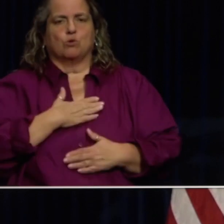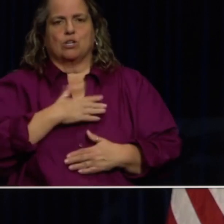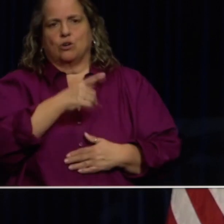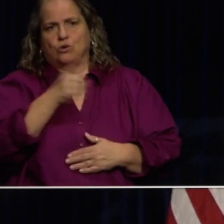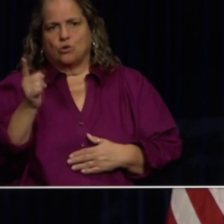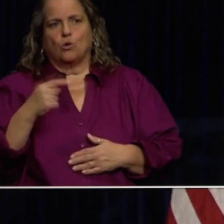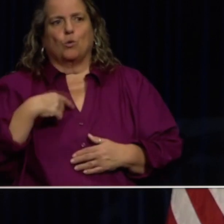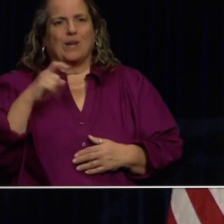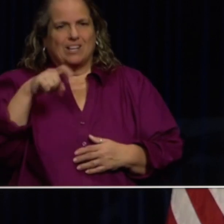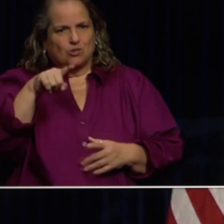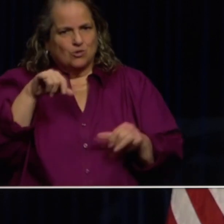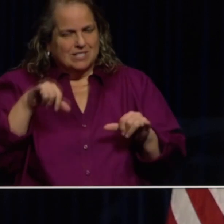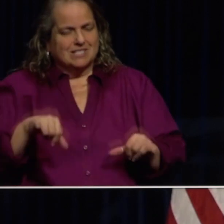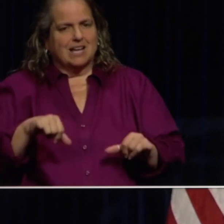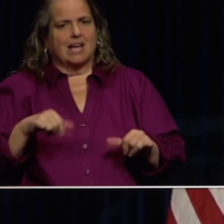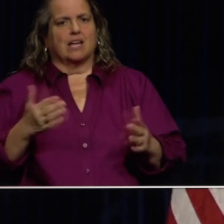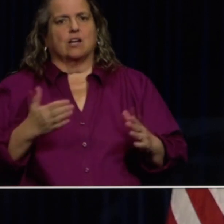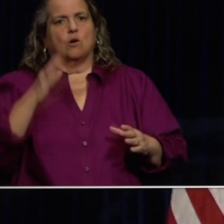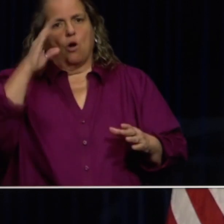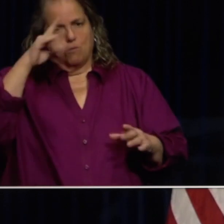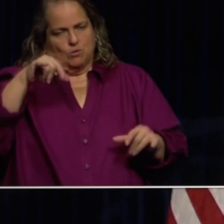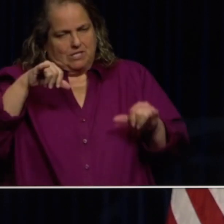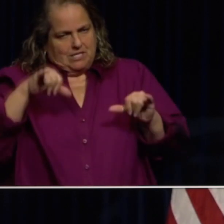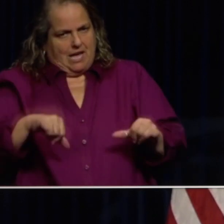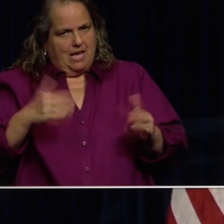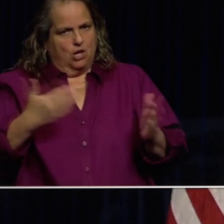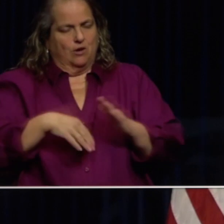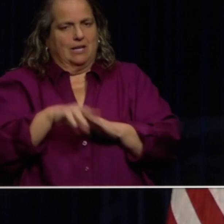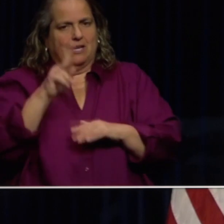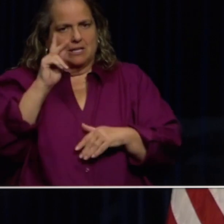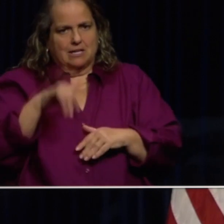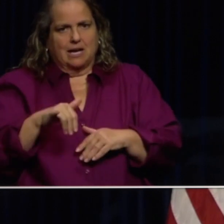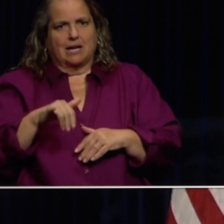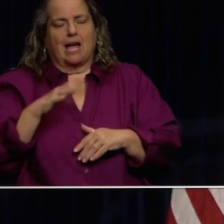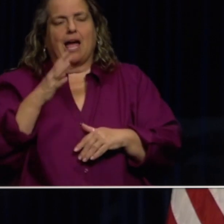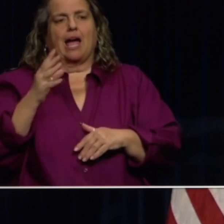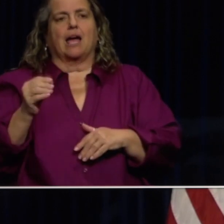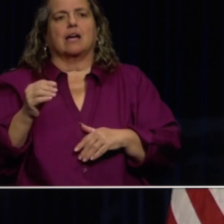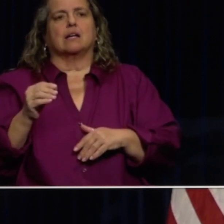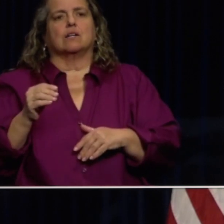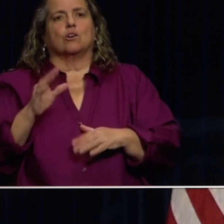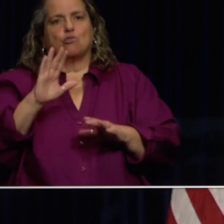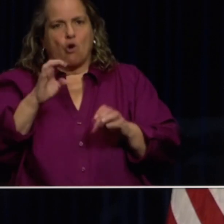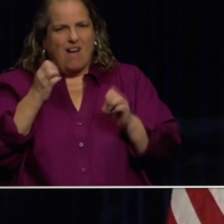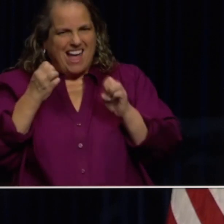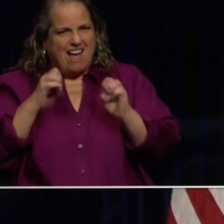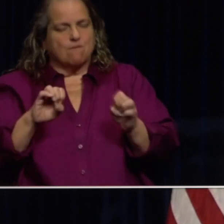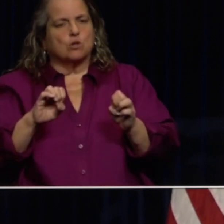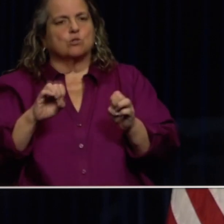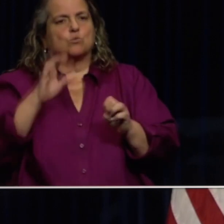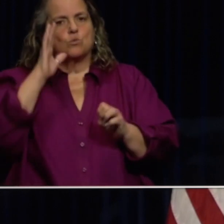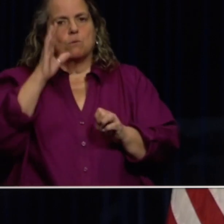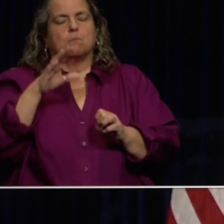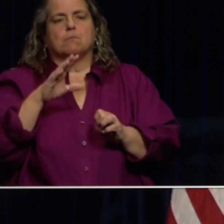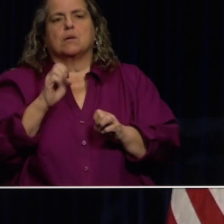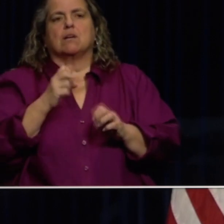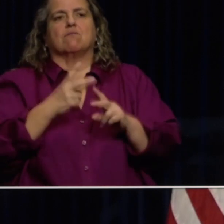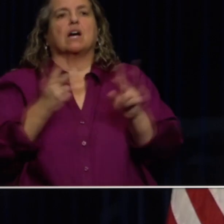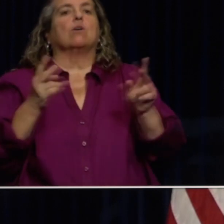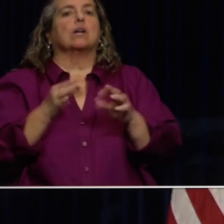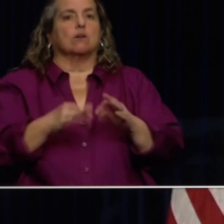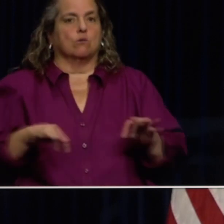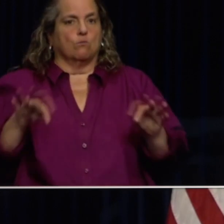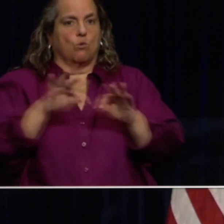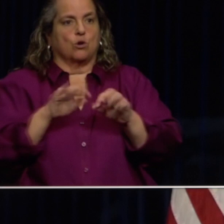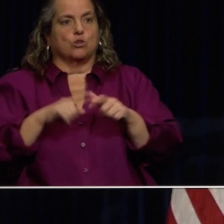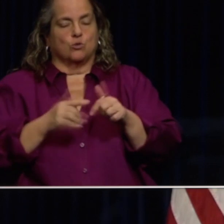our healthcare providers, then first responders, and then individuals high at risk, 60 and over, all of which who have to